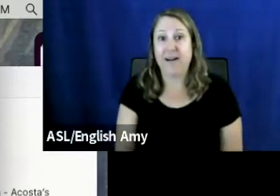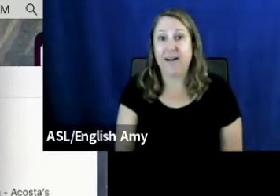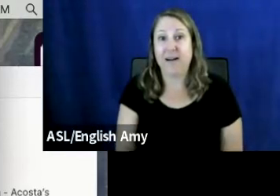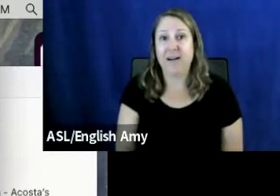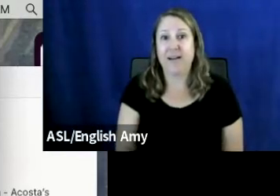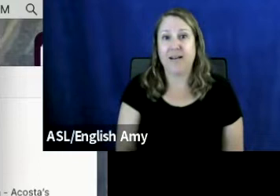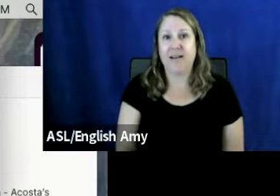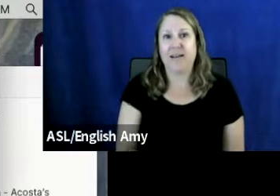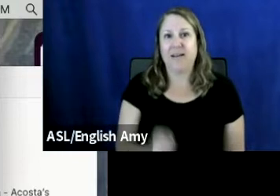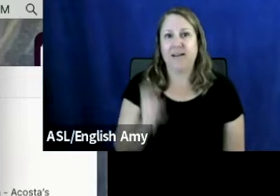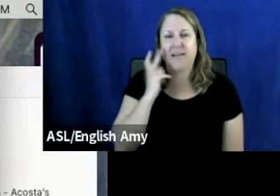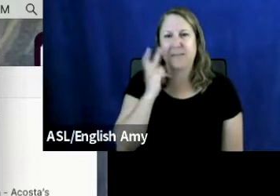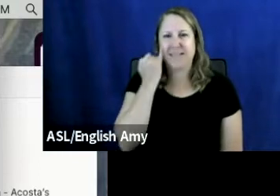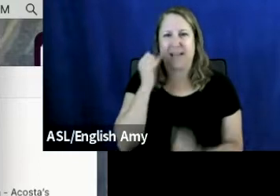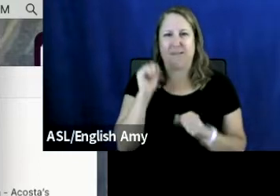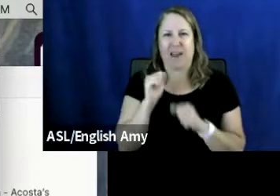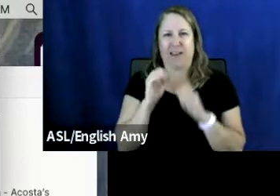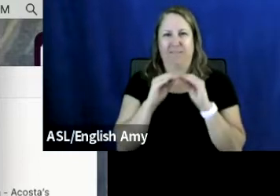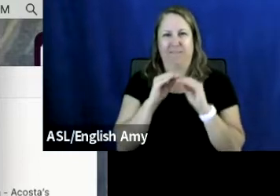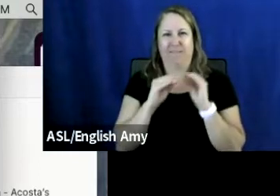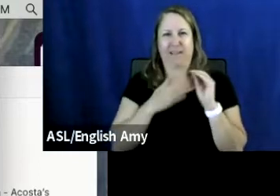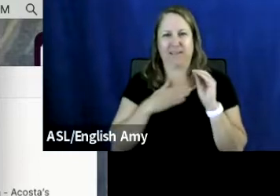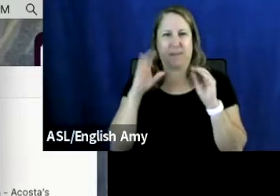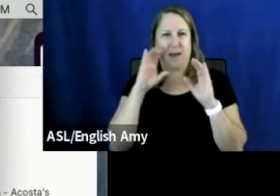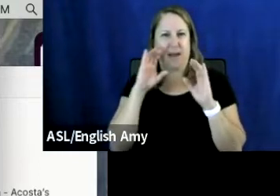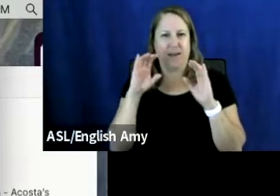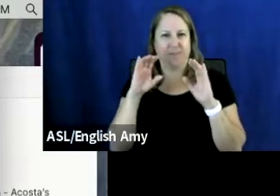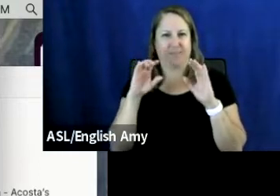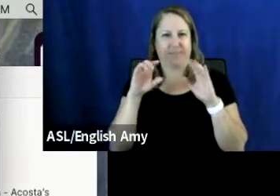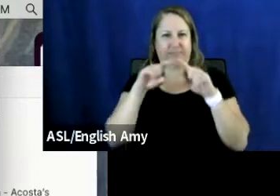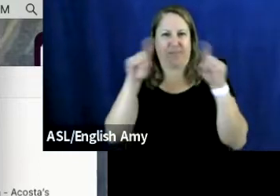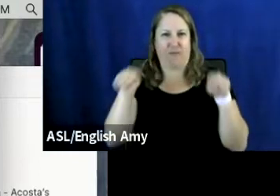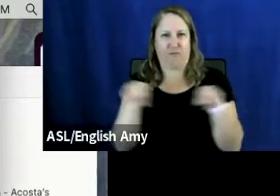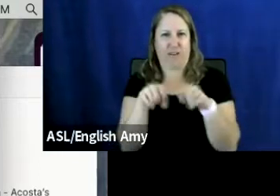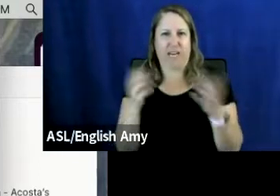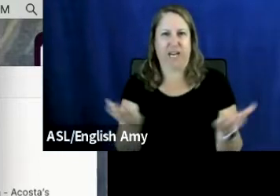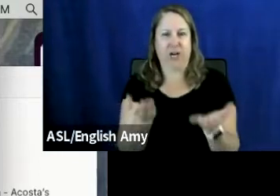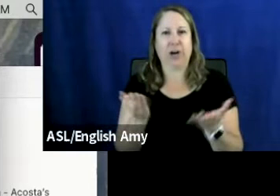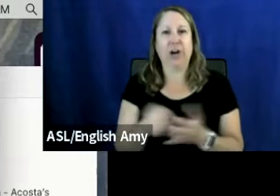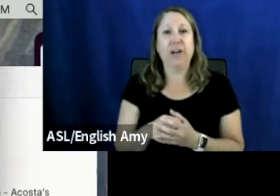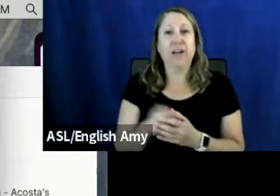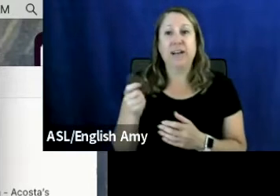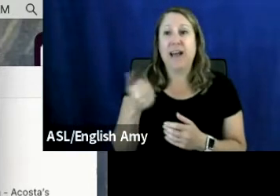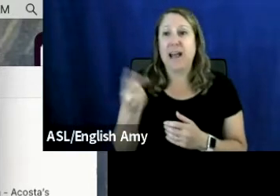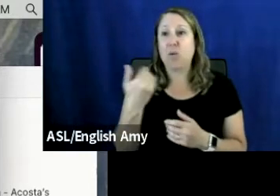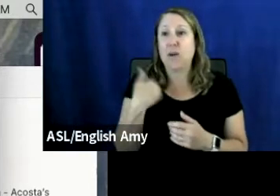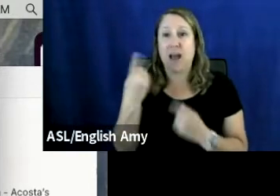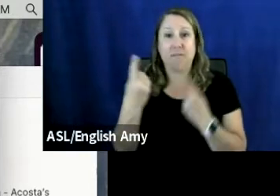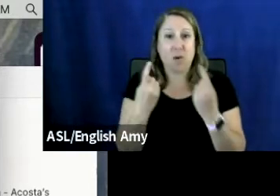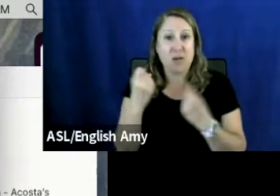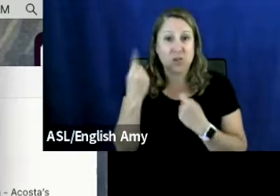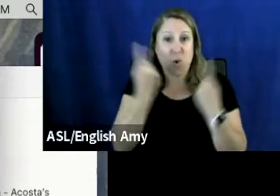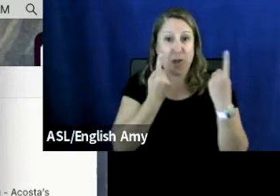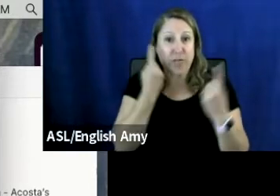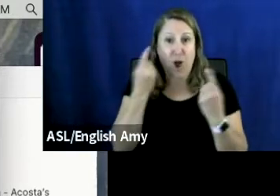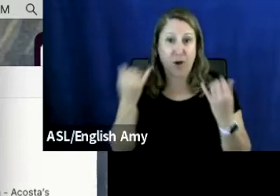here. I have another bit of casing, which is very, very provocative, interesting, but anybody have a question or a thought they want to